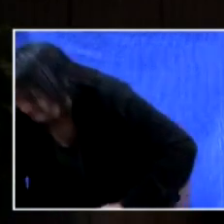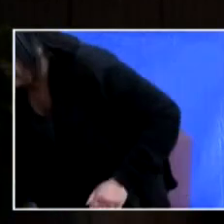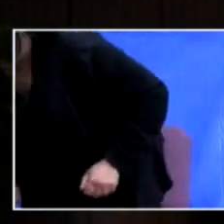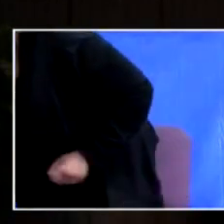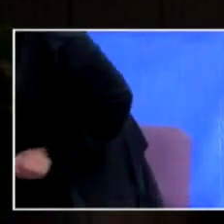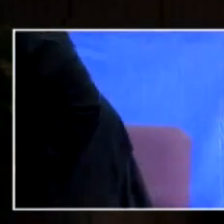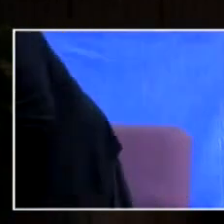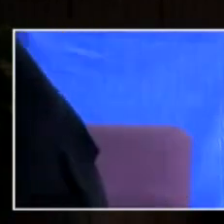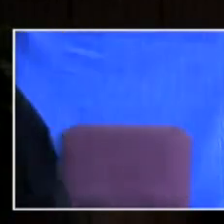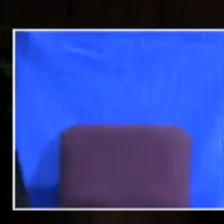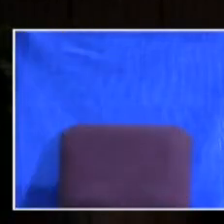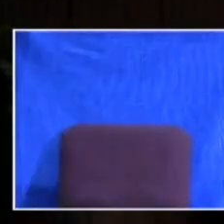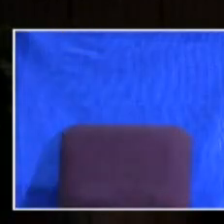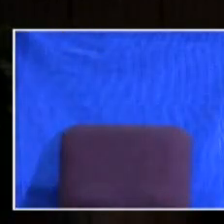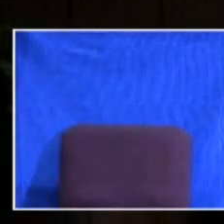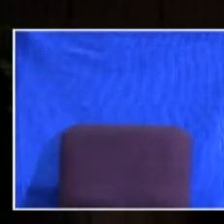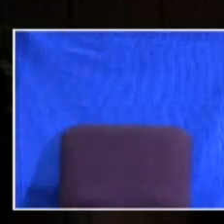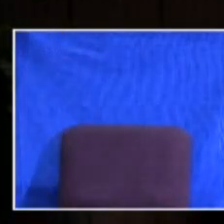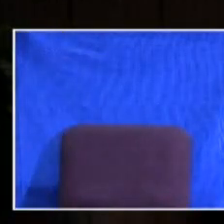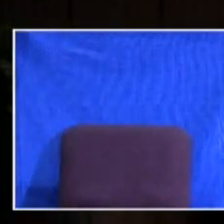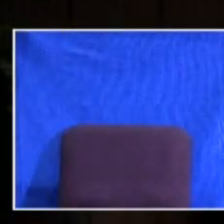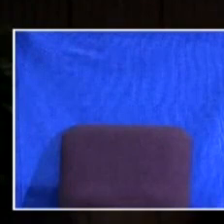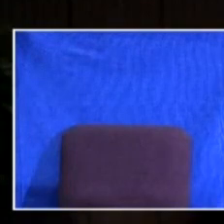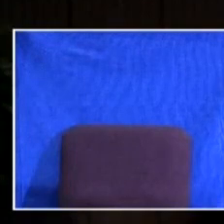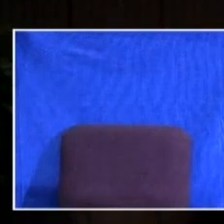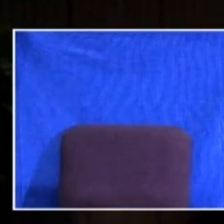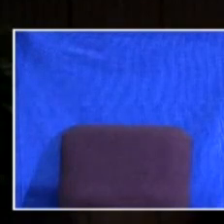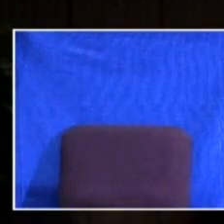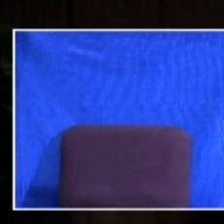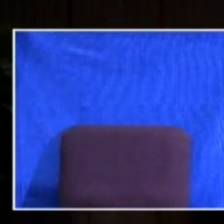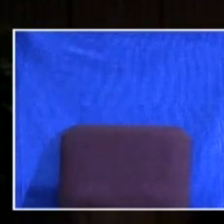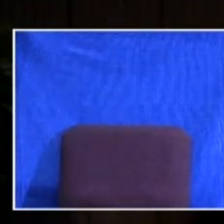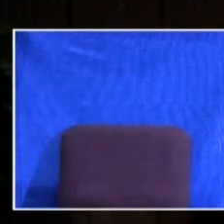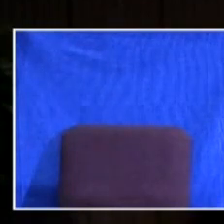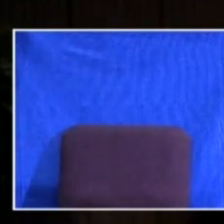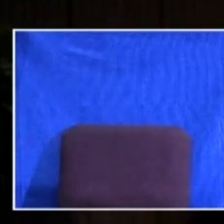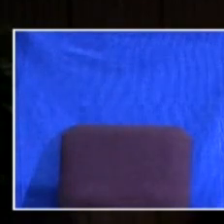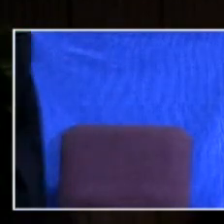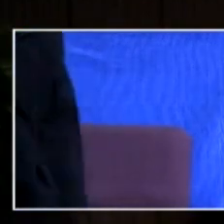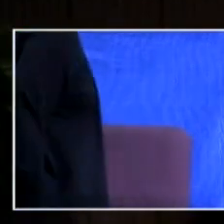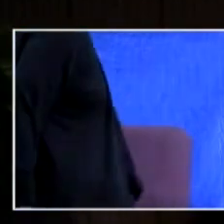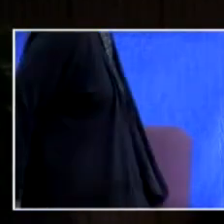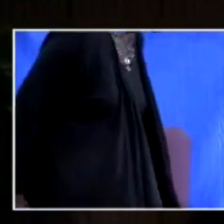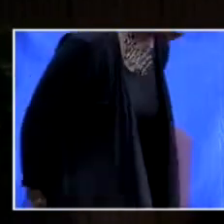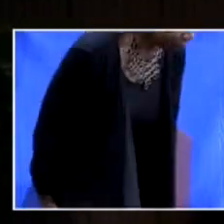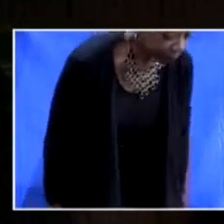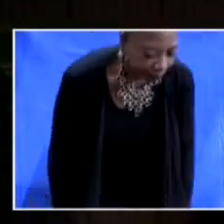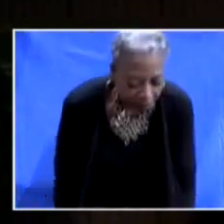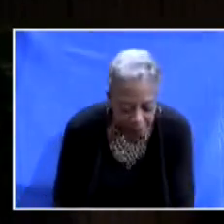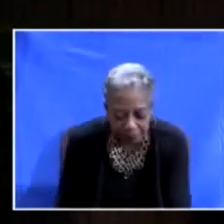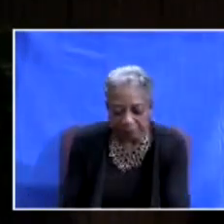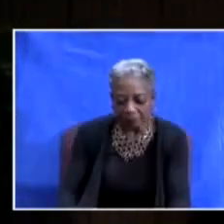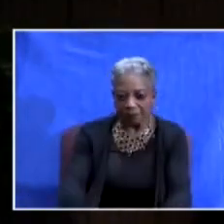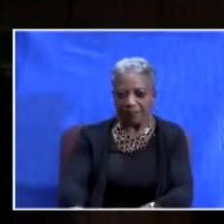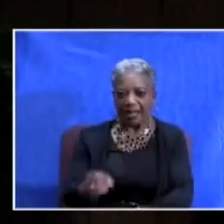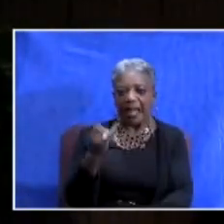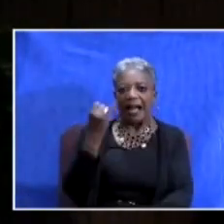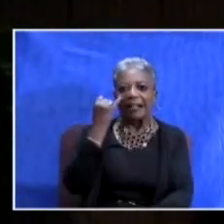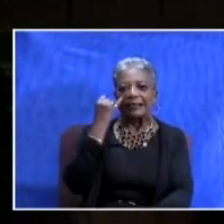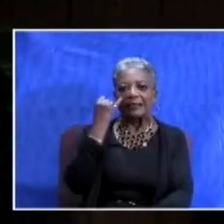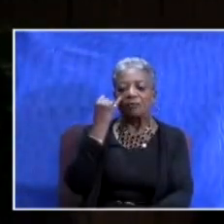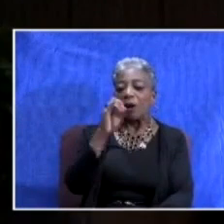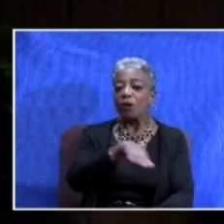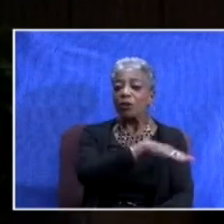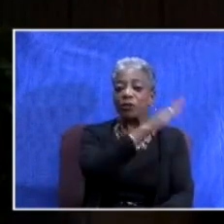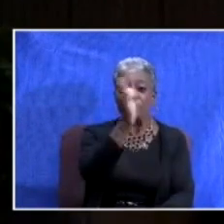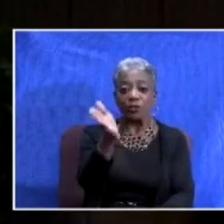And even if you haven't been there, you never know where you might be. And